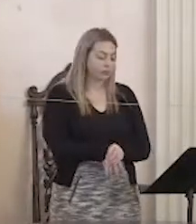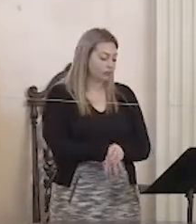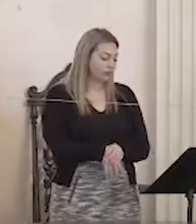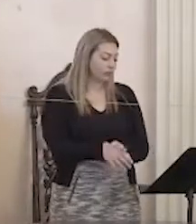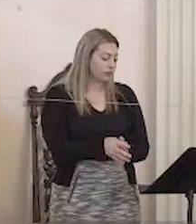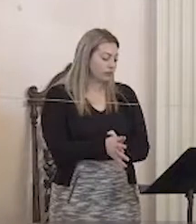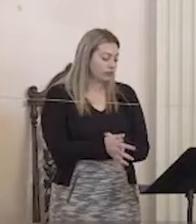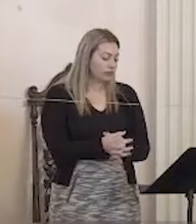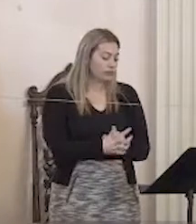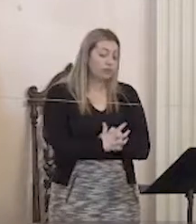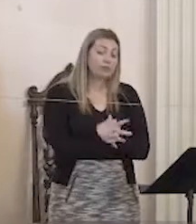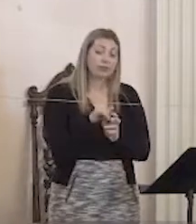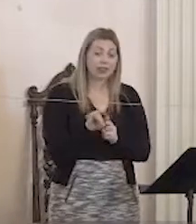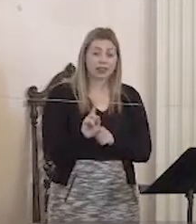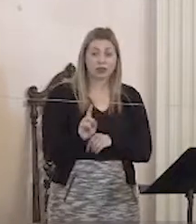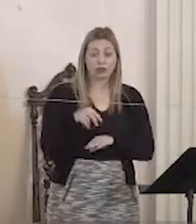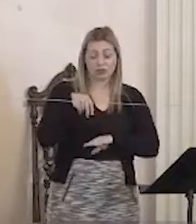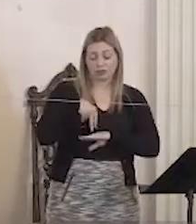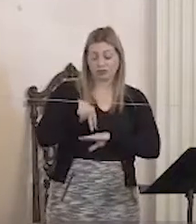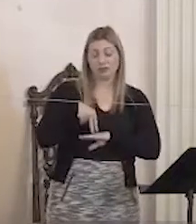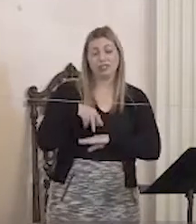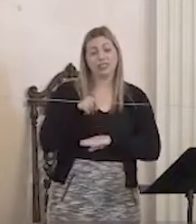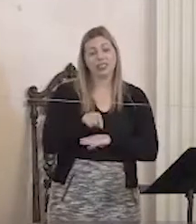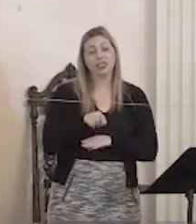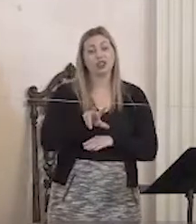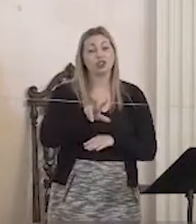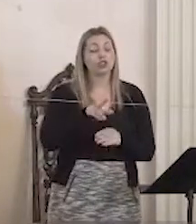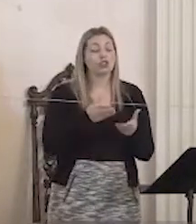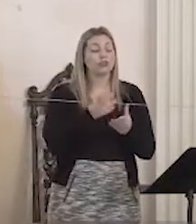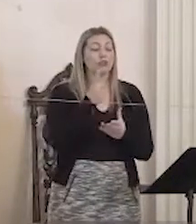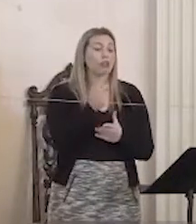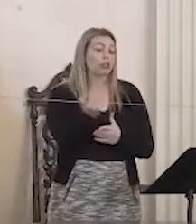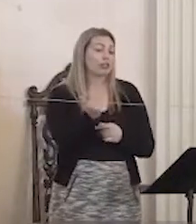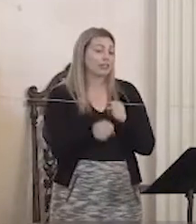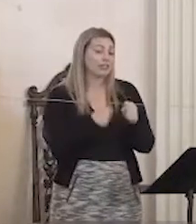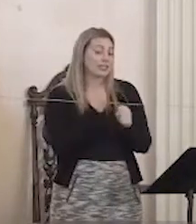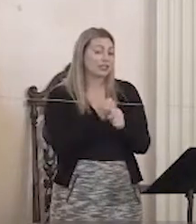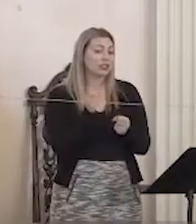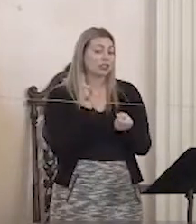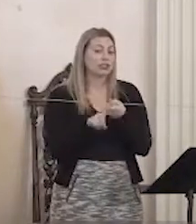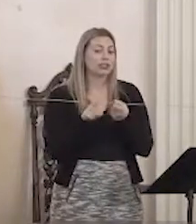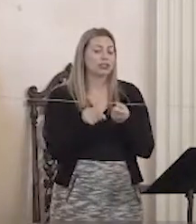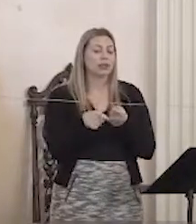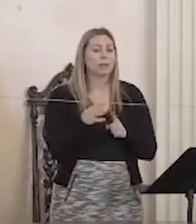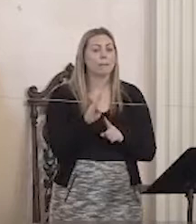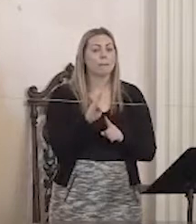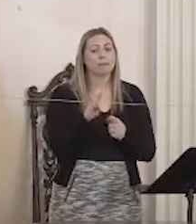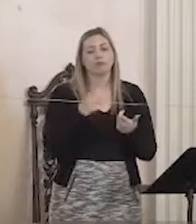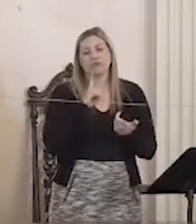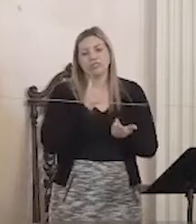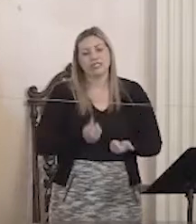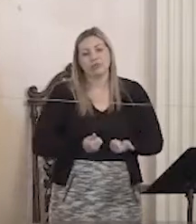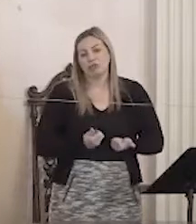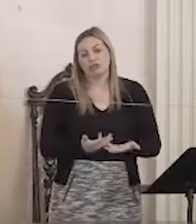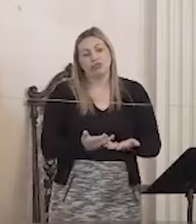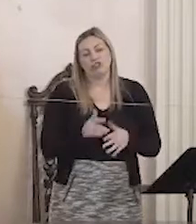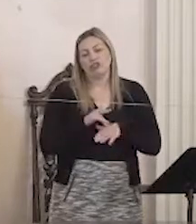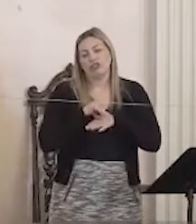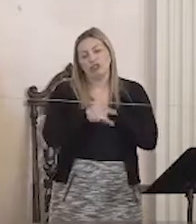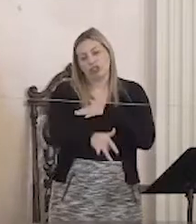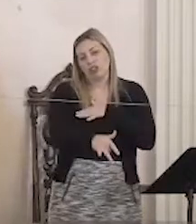This was the pulpit that A. Powell Davies served for 13 years until he burned himself out